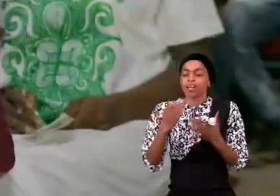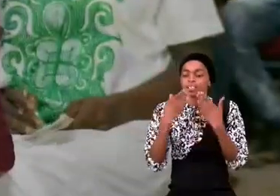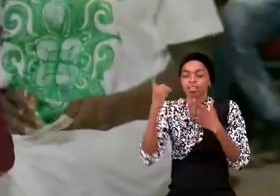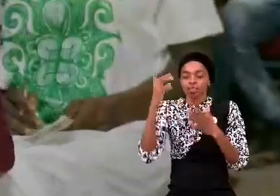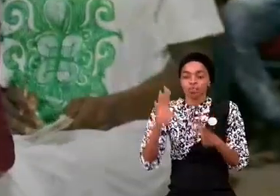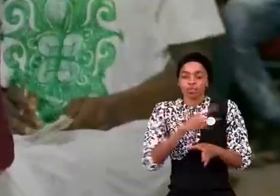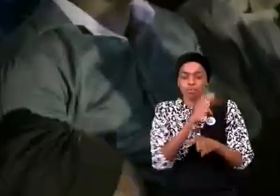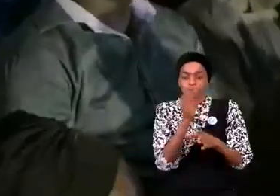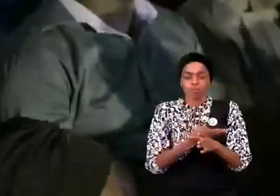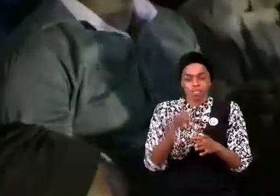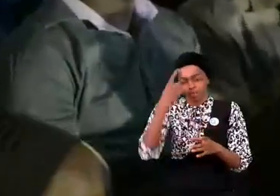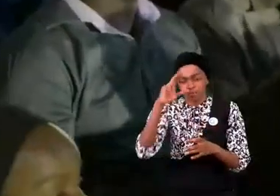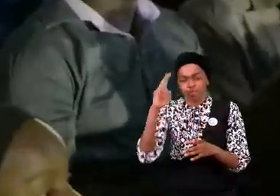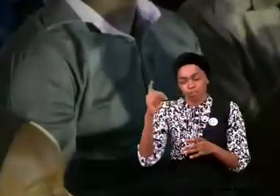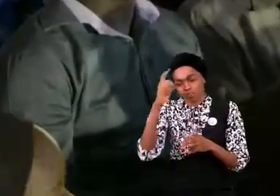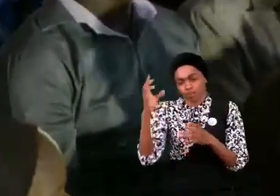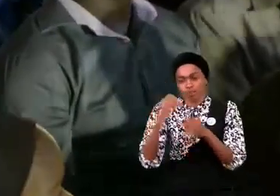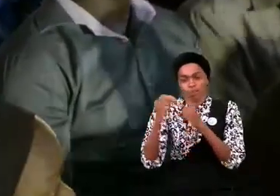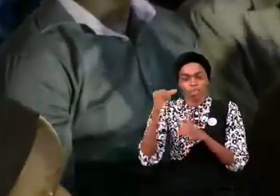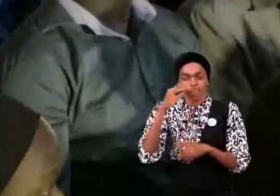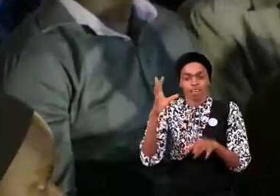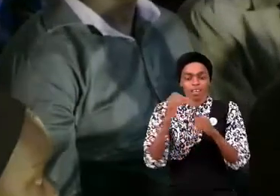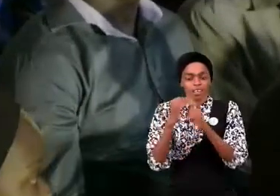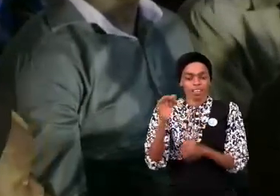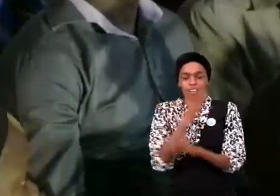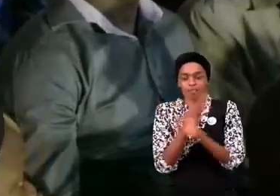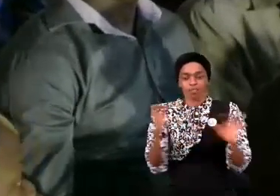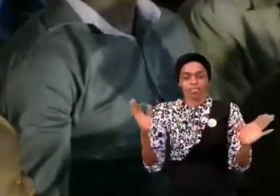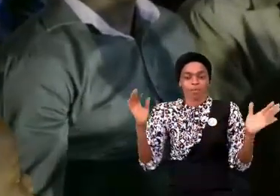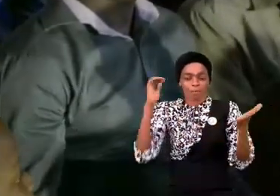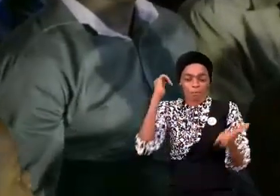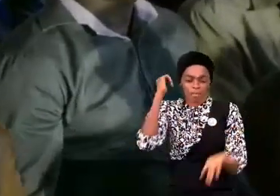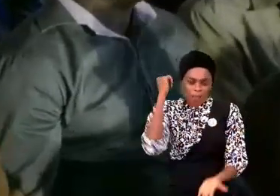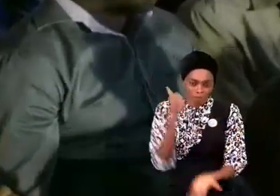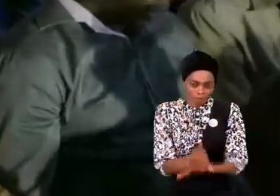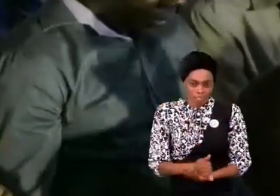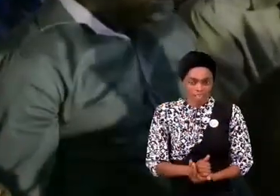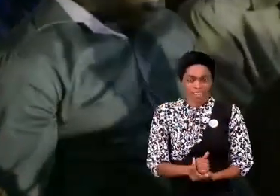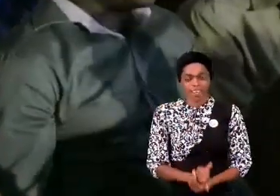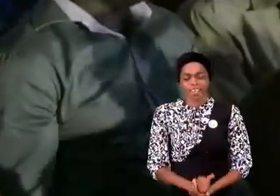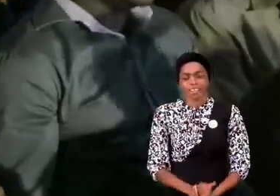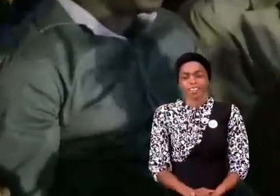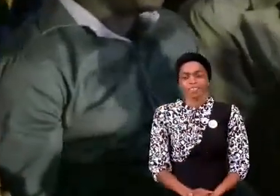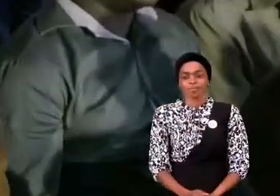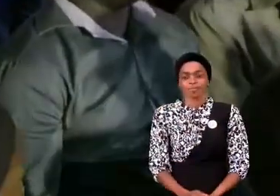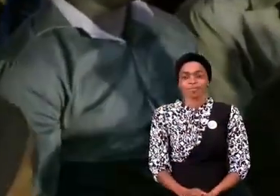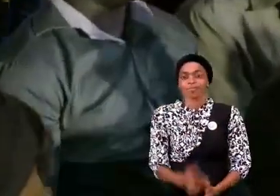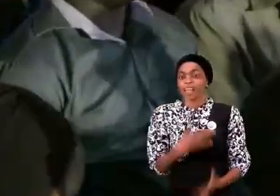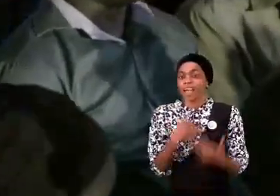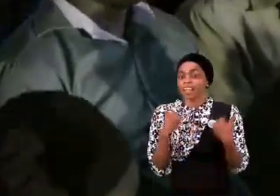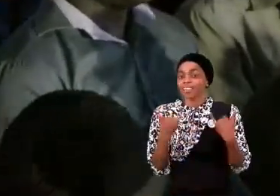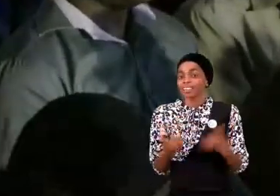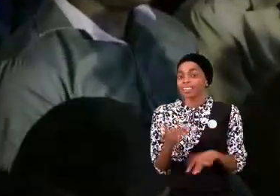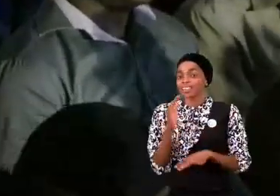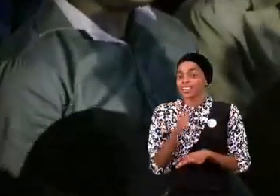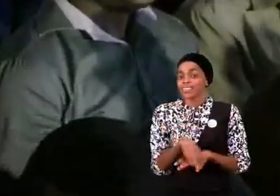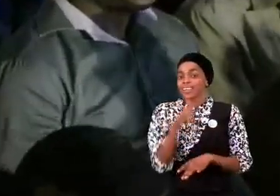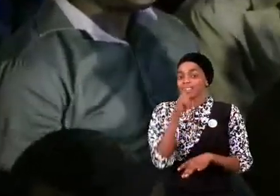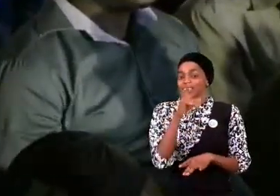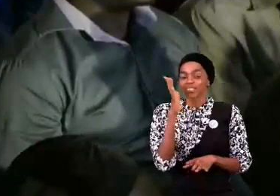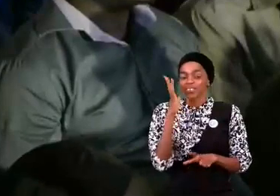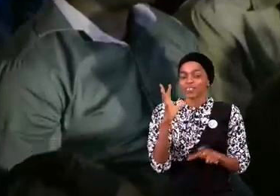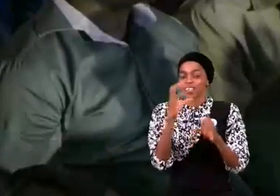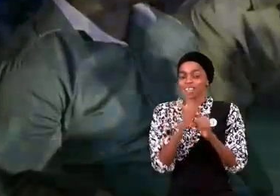Amen. And tonight, you will get your freedom. There's another sister,